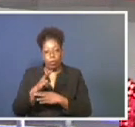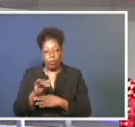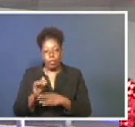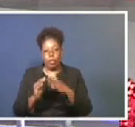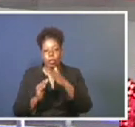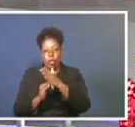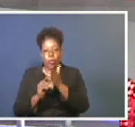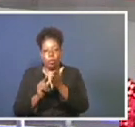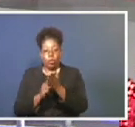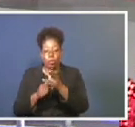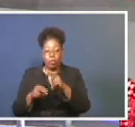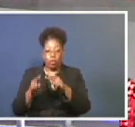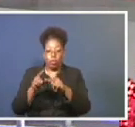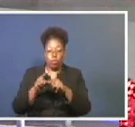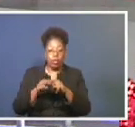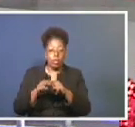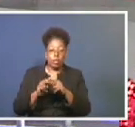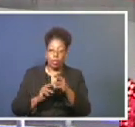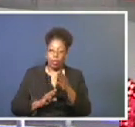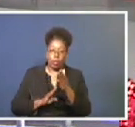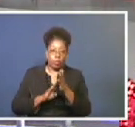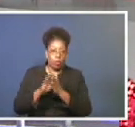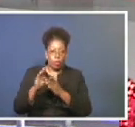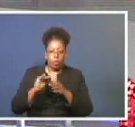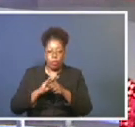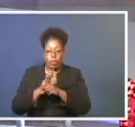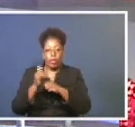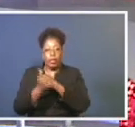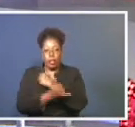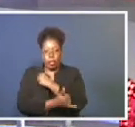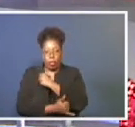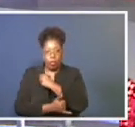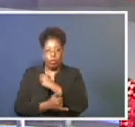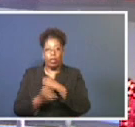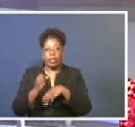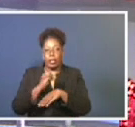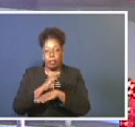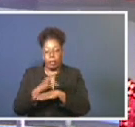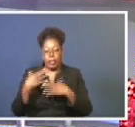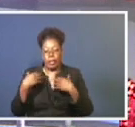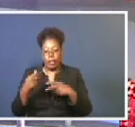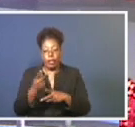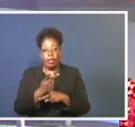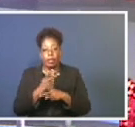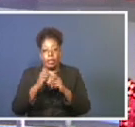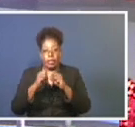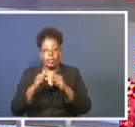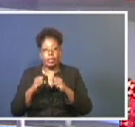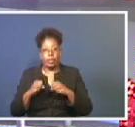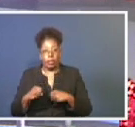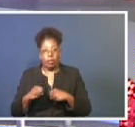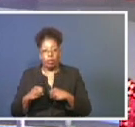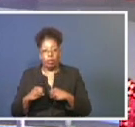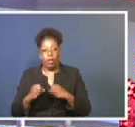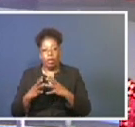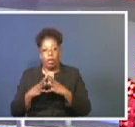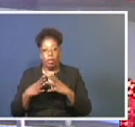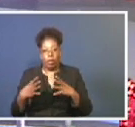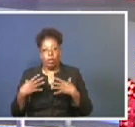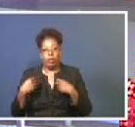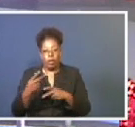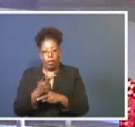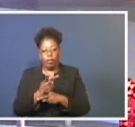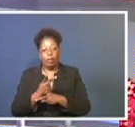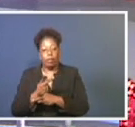Topping news, a surge in COVID-19 cases in the country is impacting the healthcare system, with scores of healthcare workers not currently